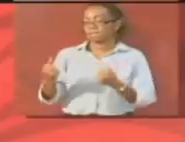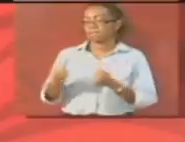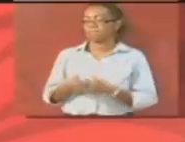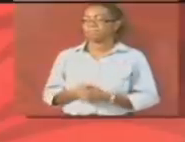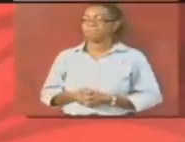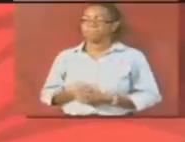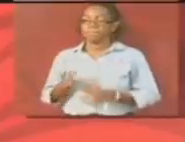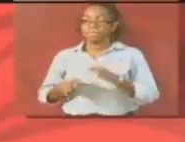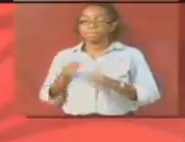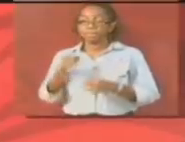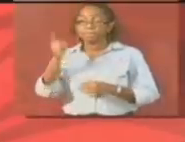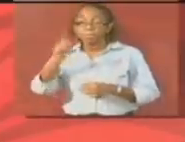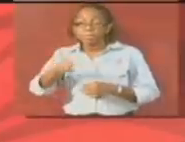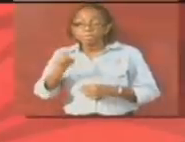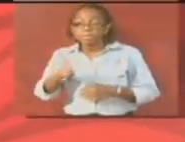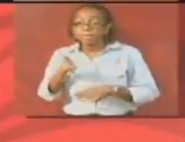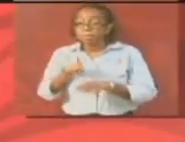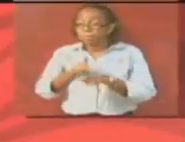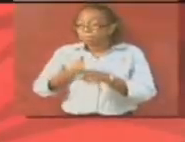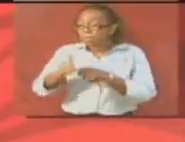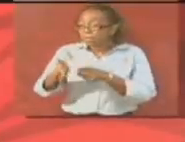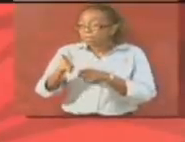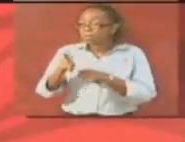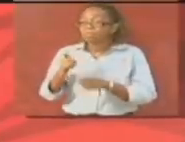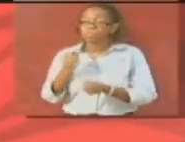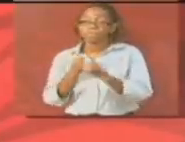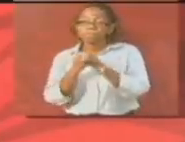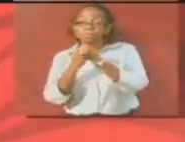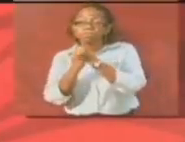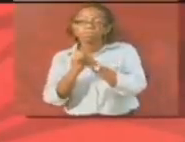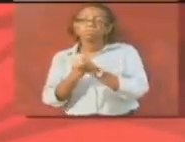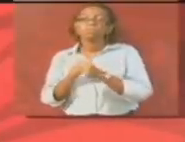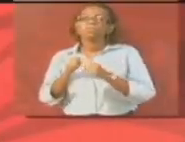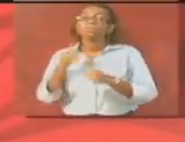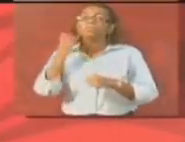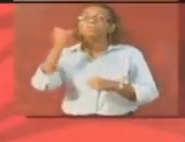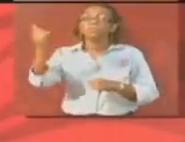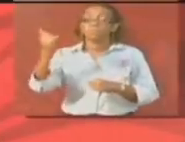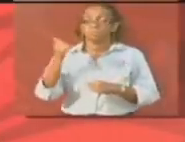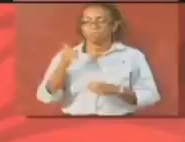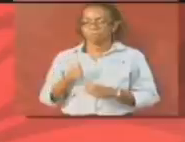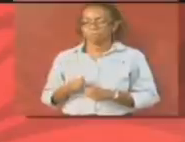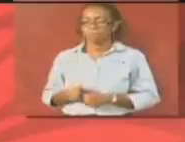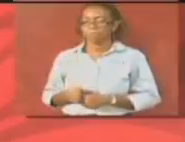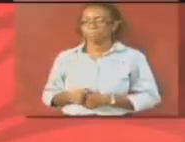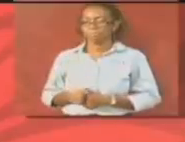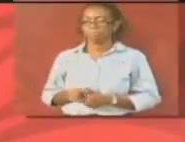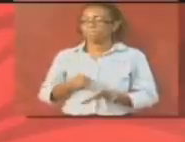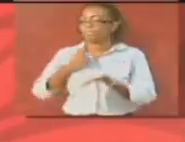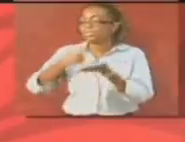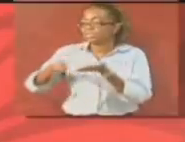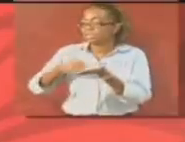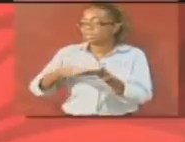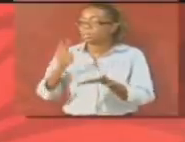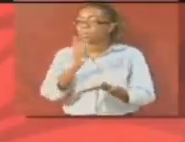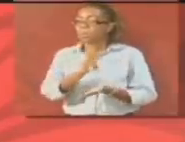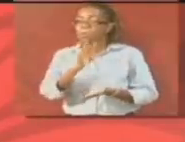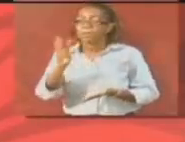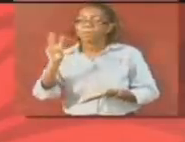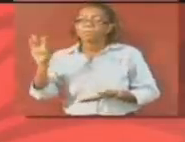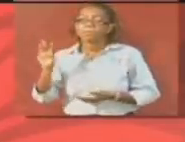out. So there are different sources that you can go to find out where you can get help. The website